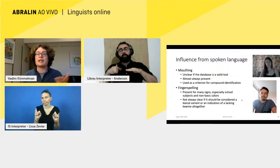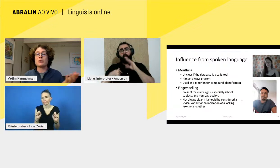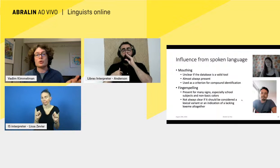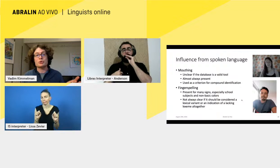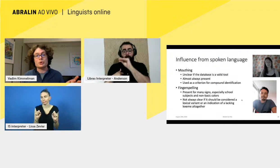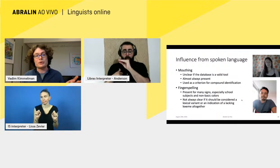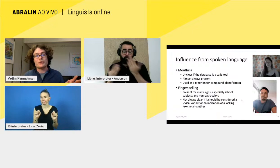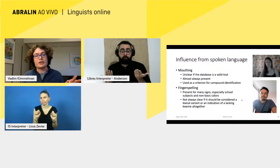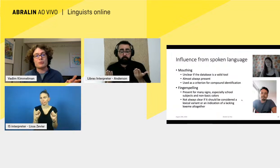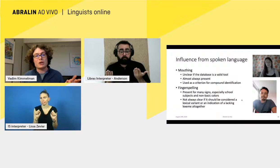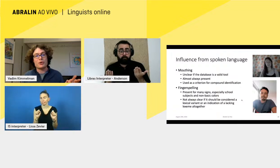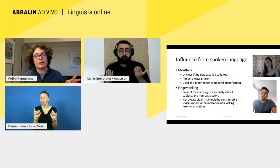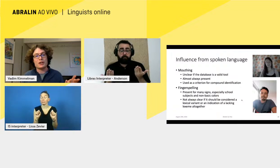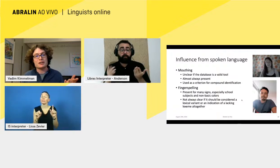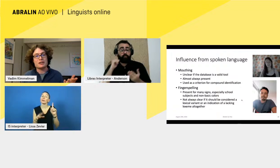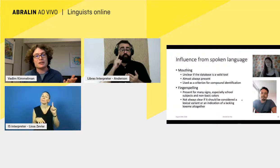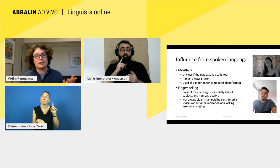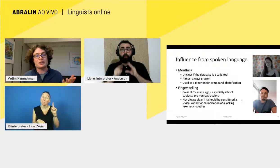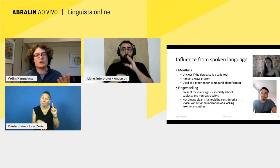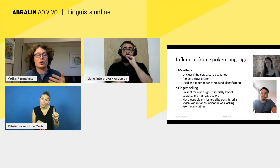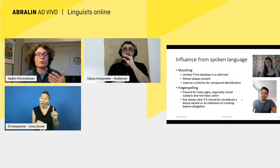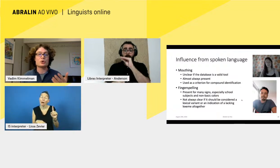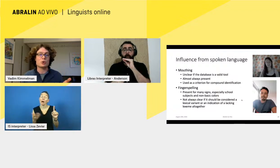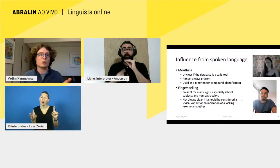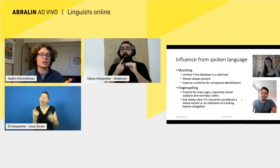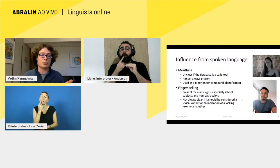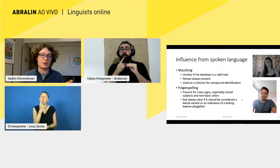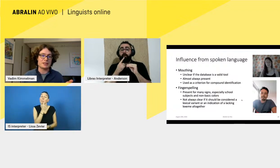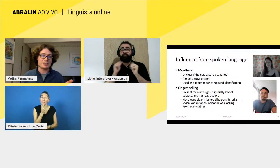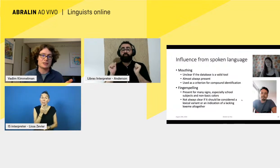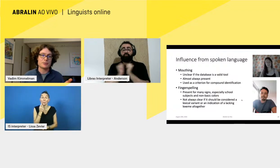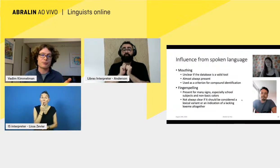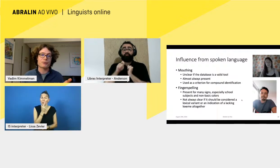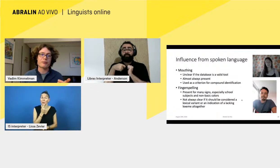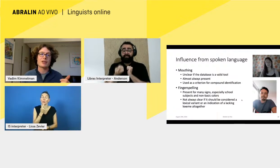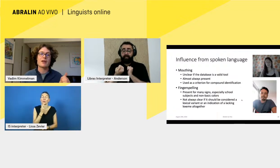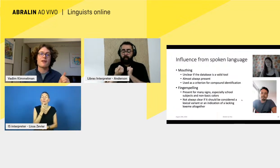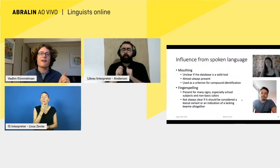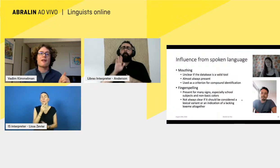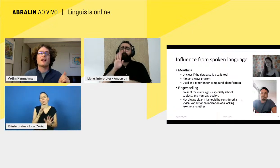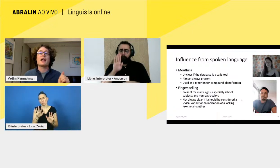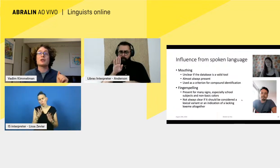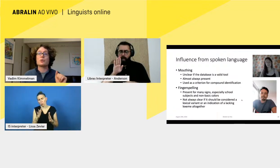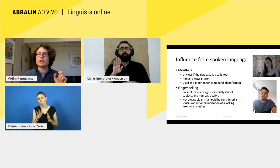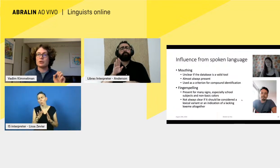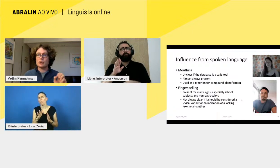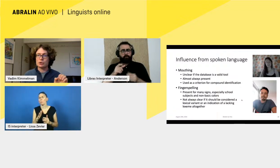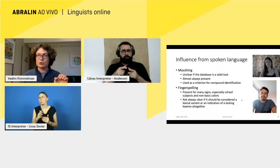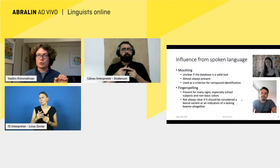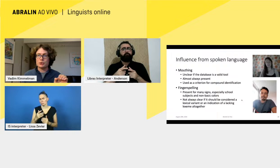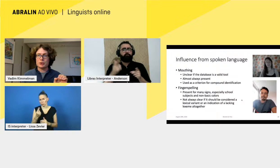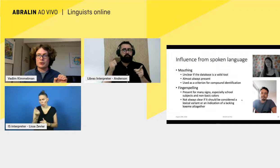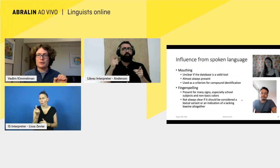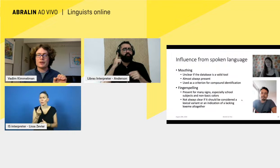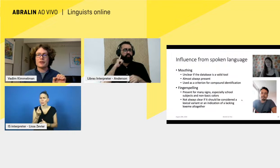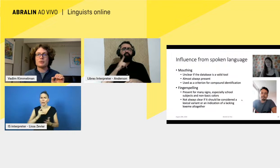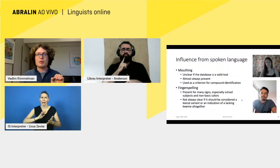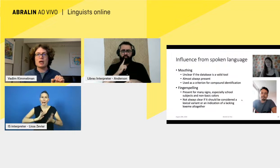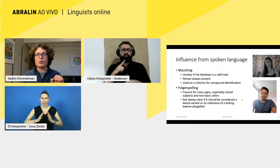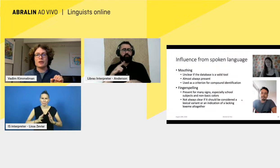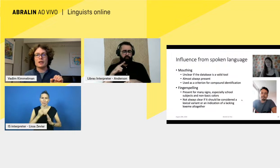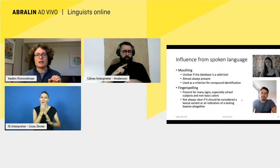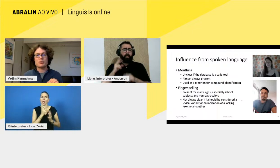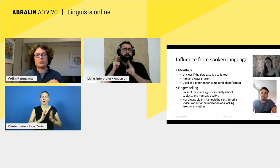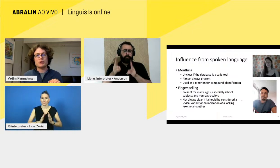Nevertheless, we can observe that mouthing is indeed almost always present. And we can also observe